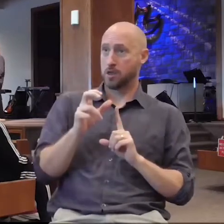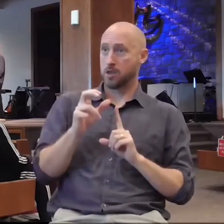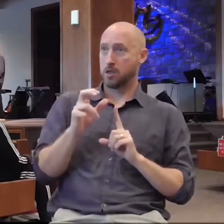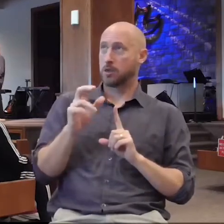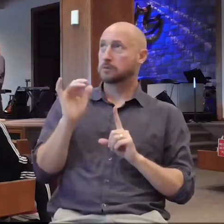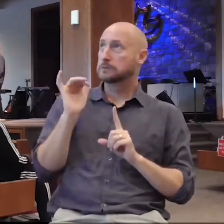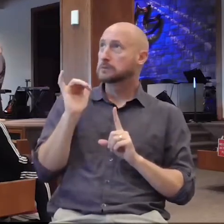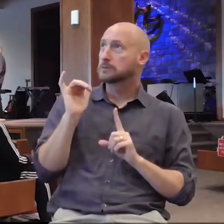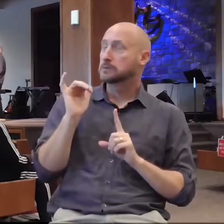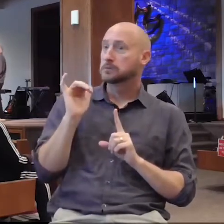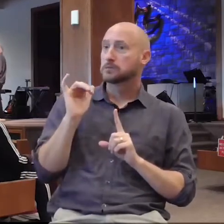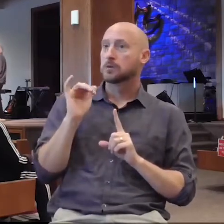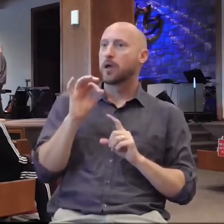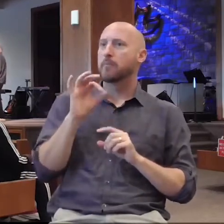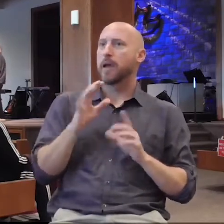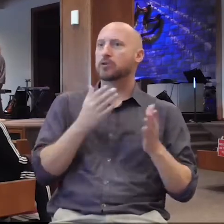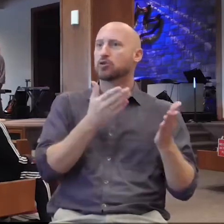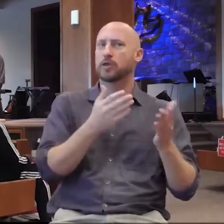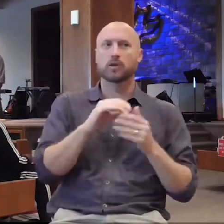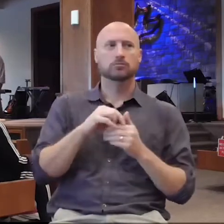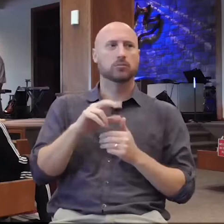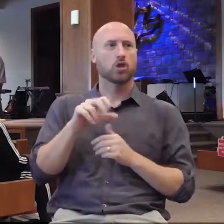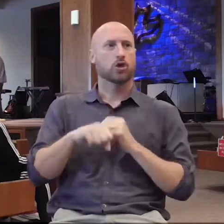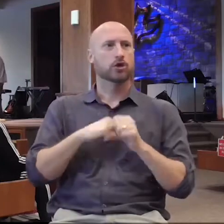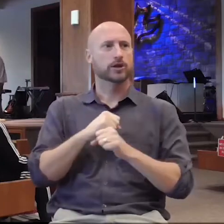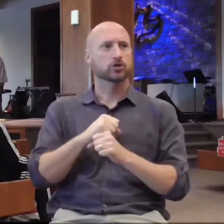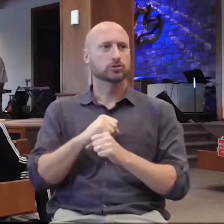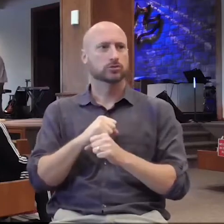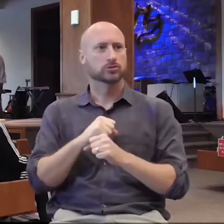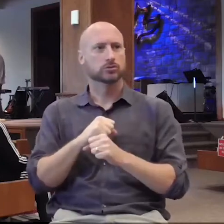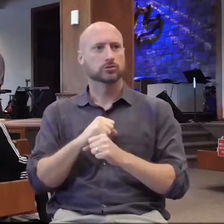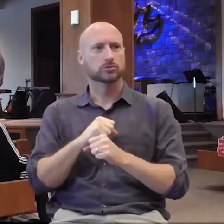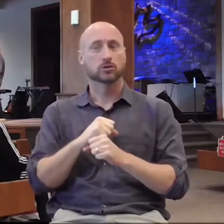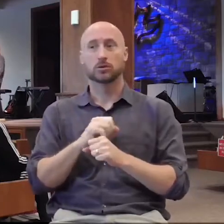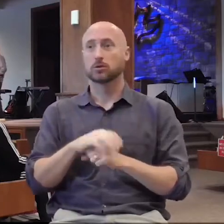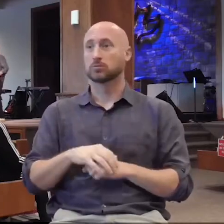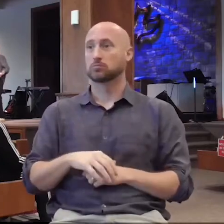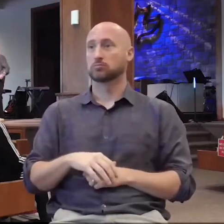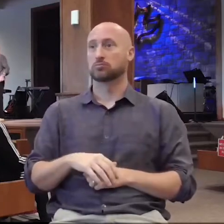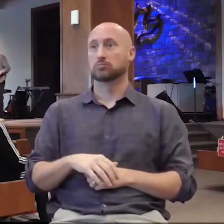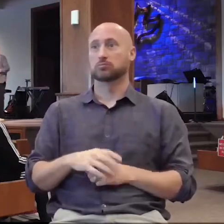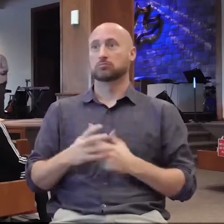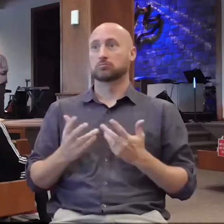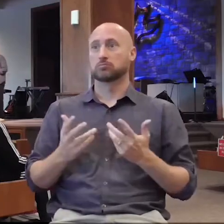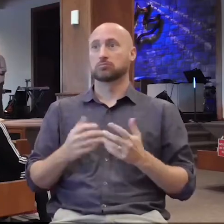for 30 years. Now, it's encouraging to me, if John couldn't keep the church hot, you know,